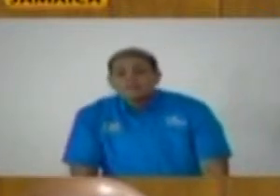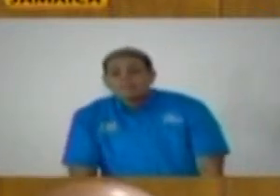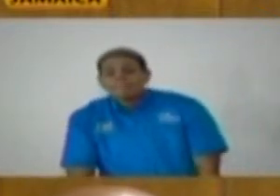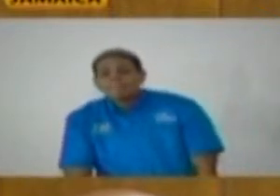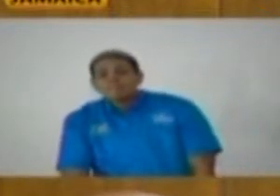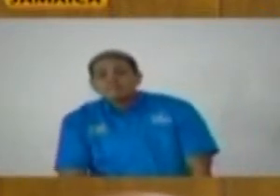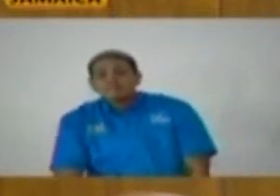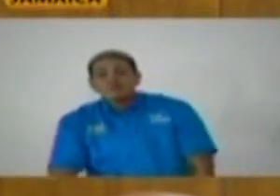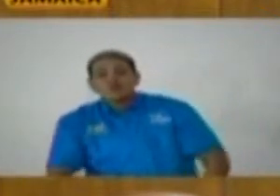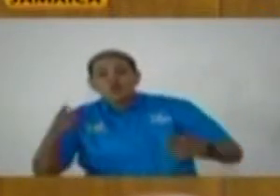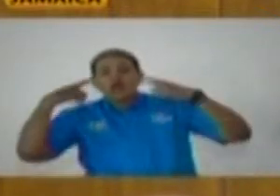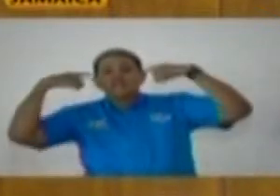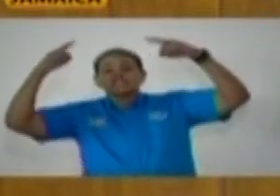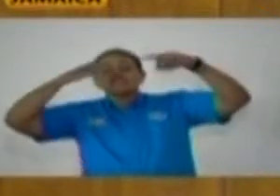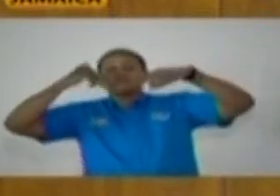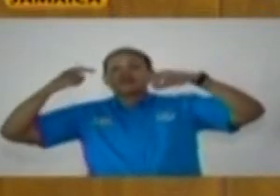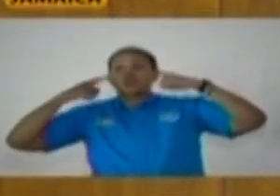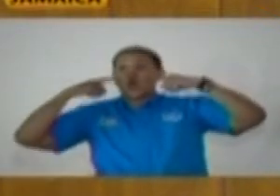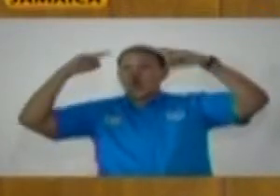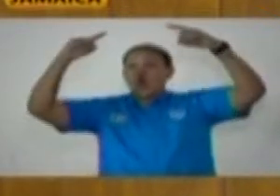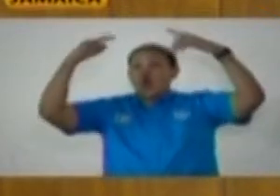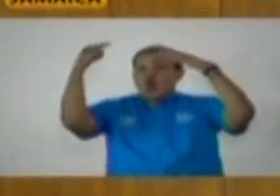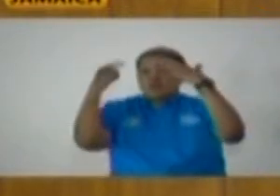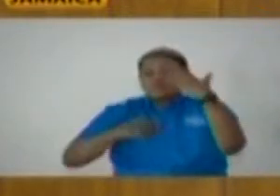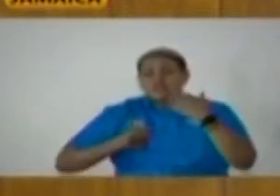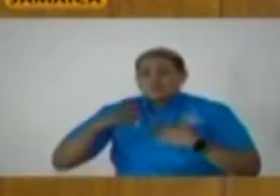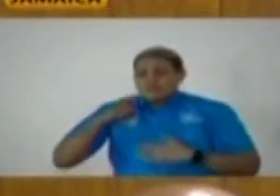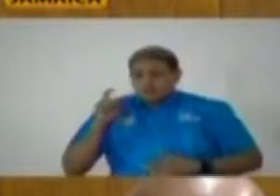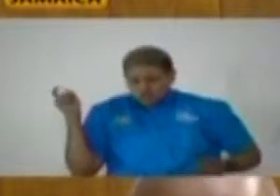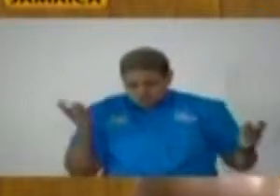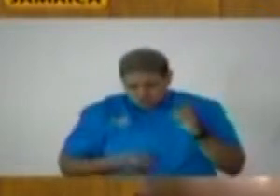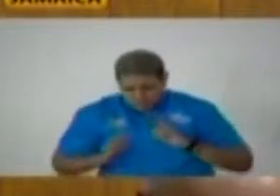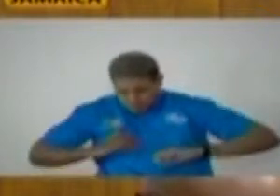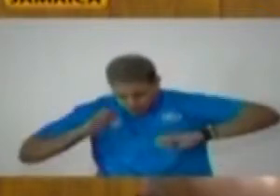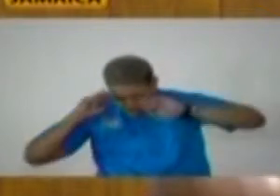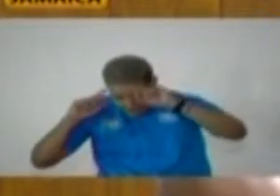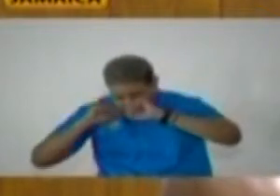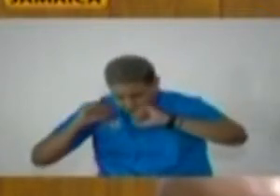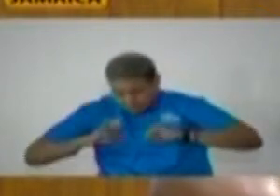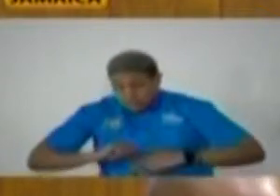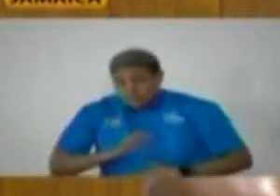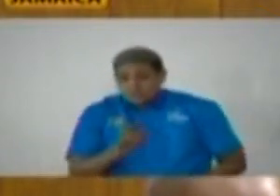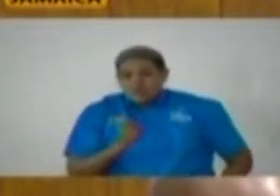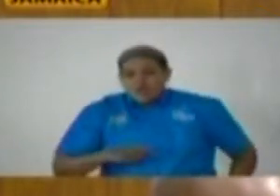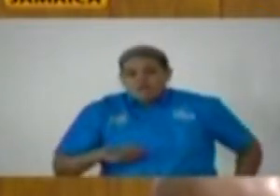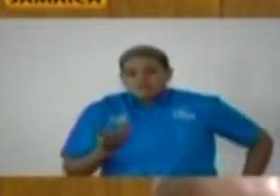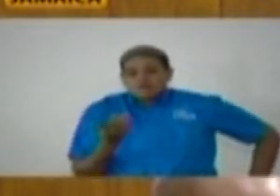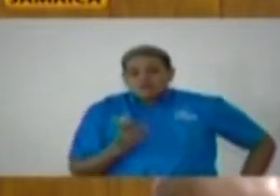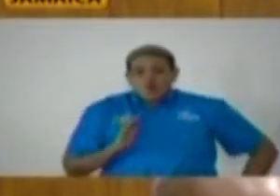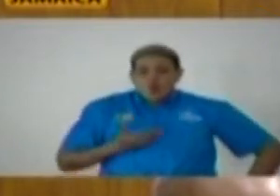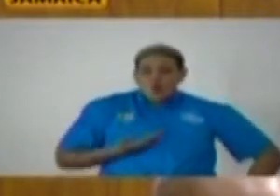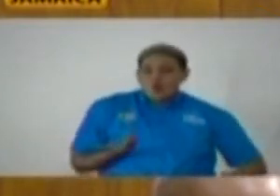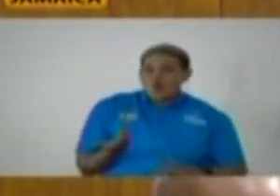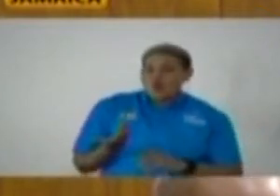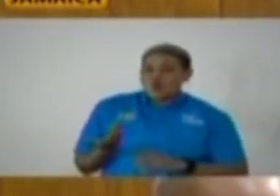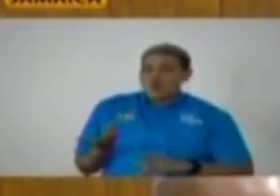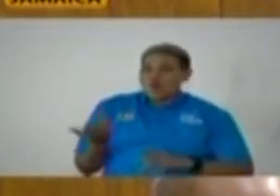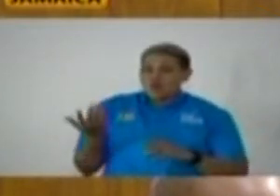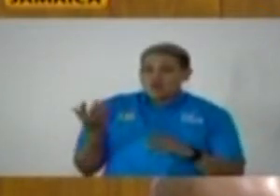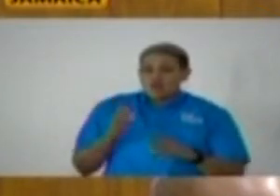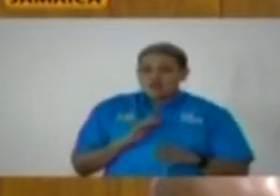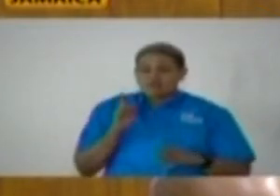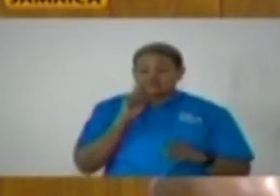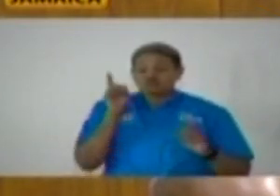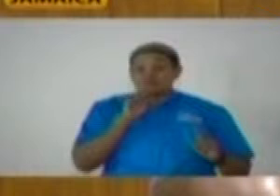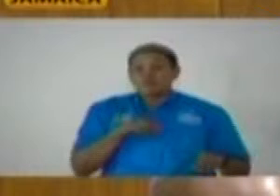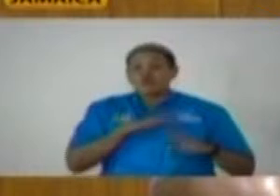So to achieve better outcomes, we have to transform our education system. Orlando Patterson issued a report